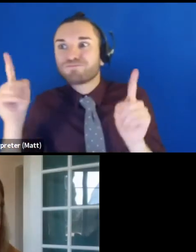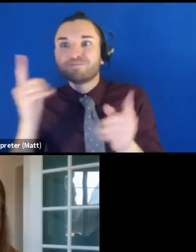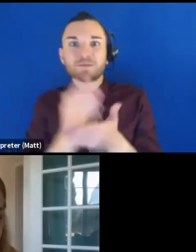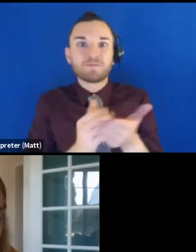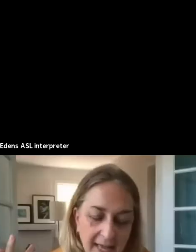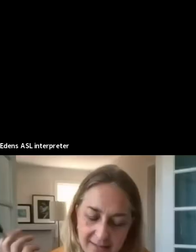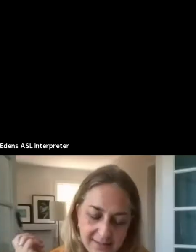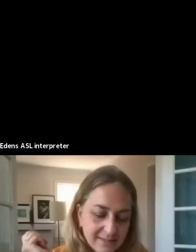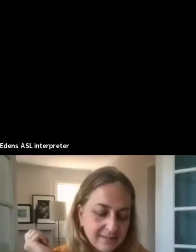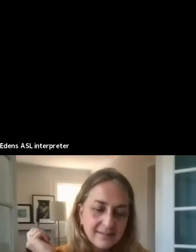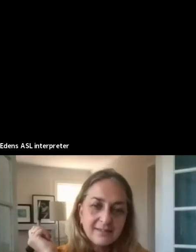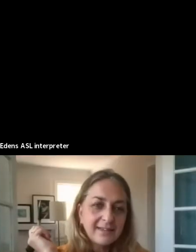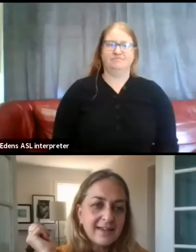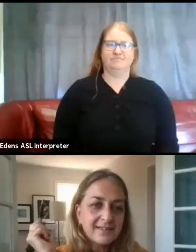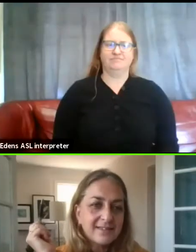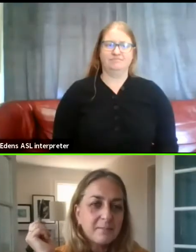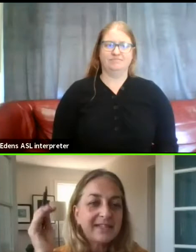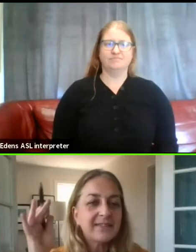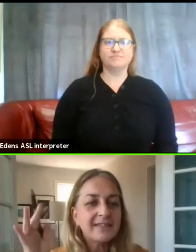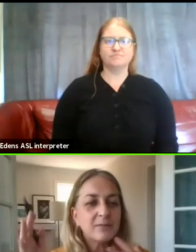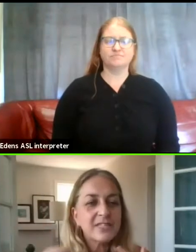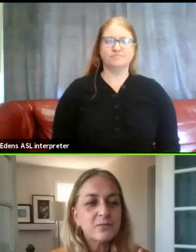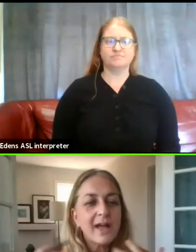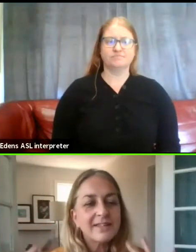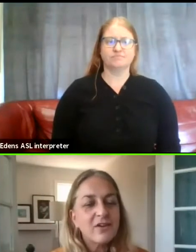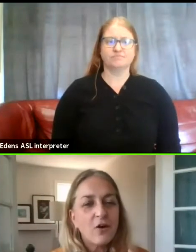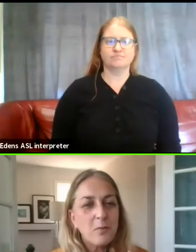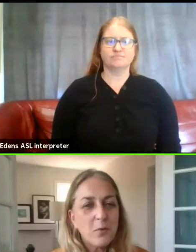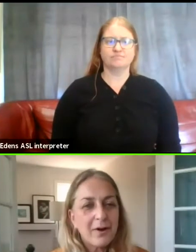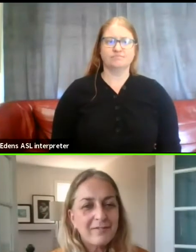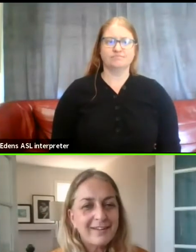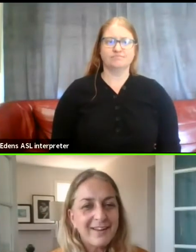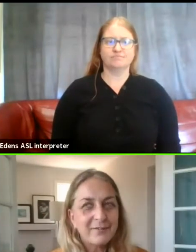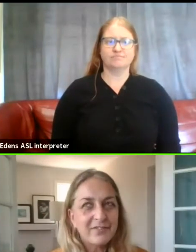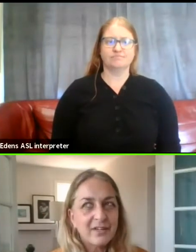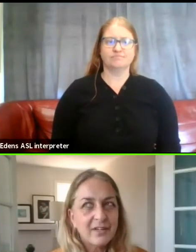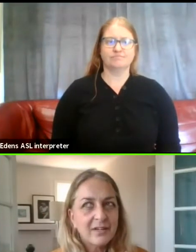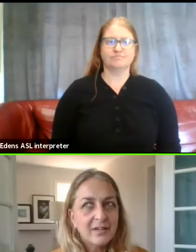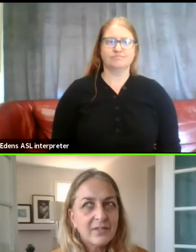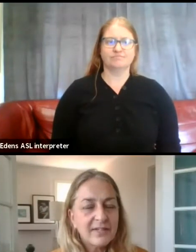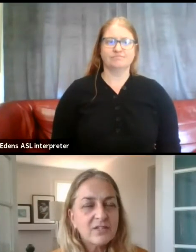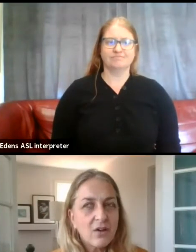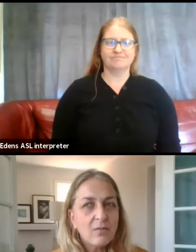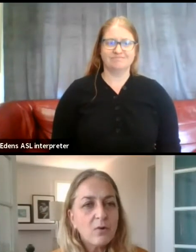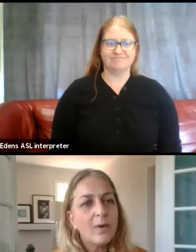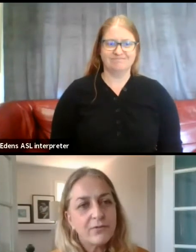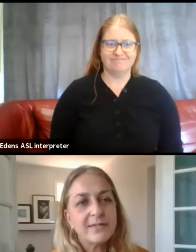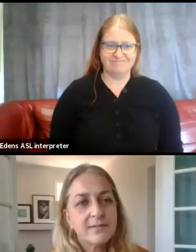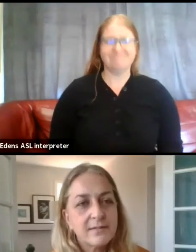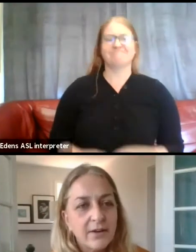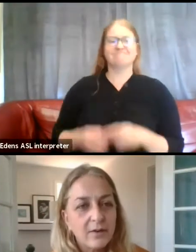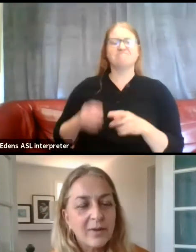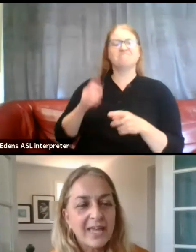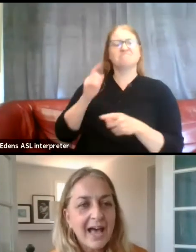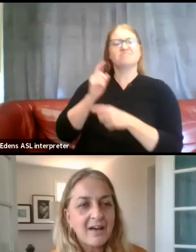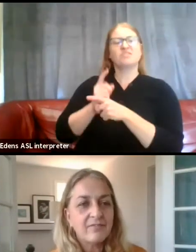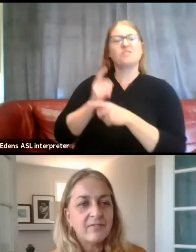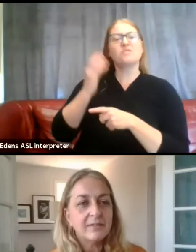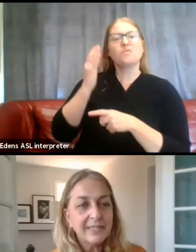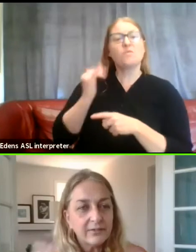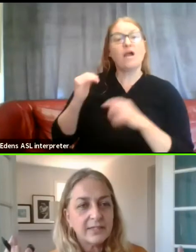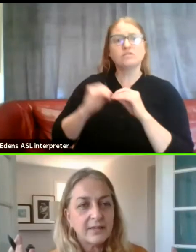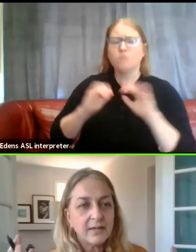difficulty of getting things to actually last. Yes, but which is why it's all the more of a kind of, it's all the more wondrous, you know, that we